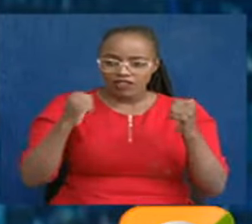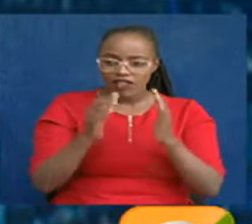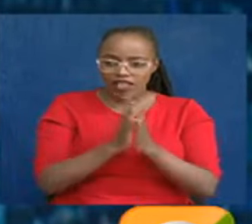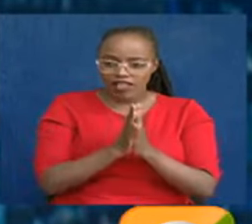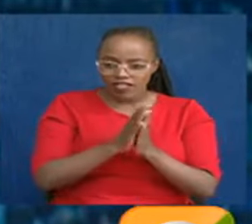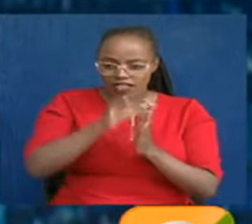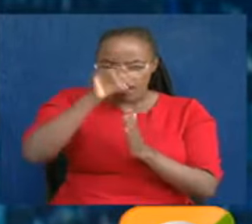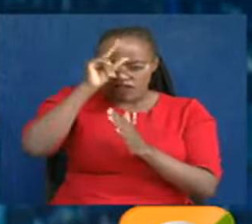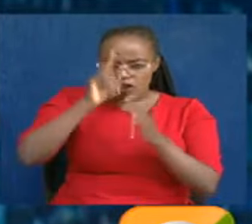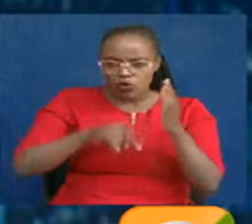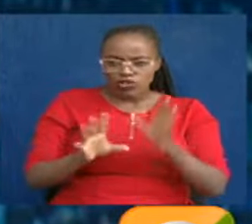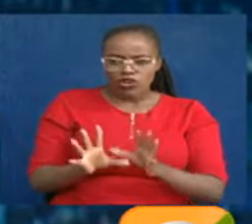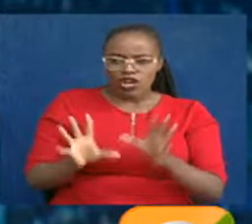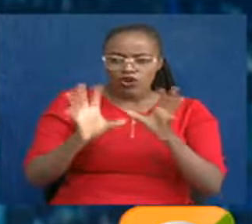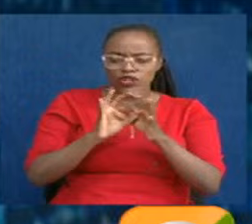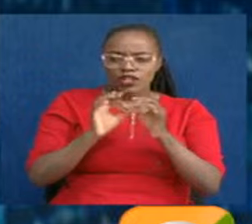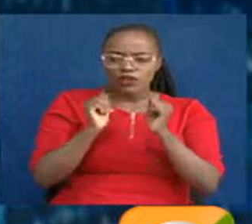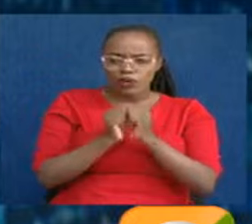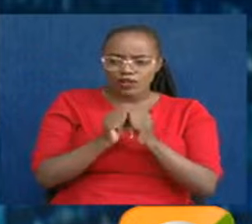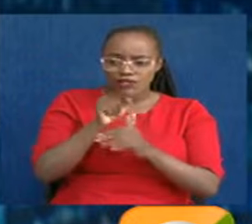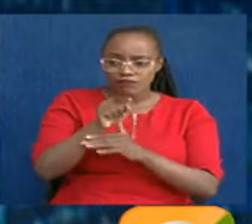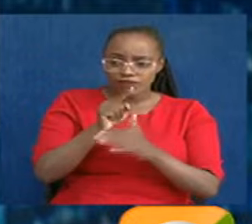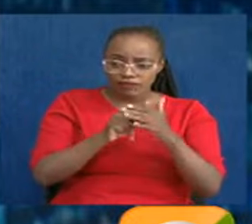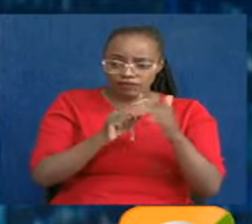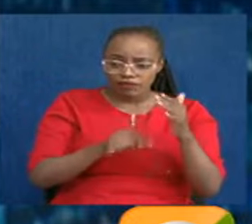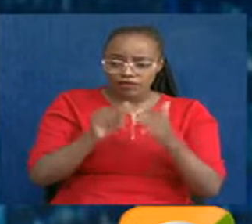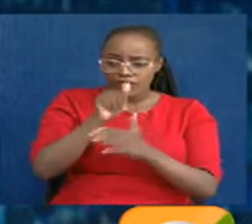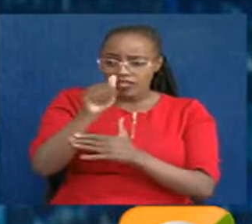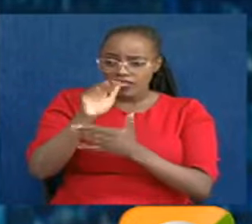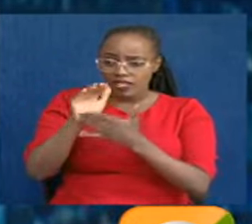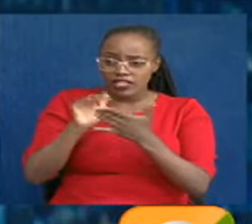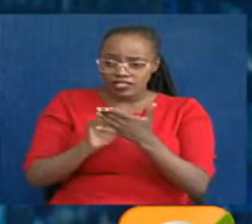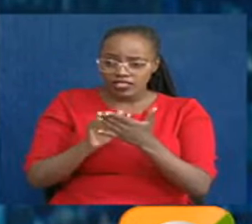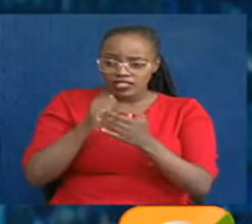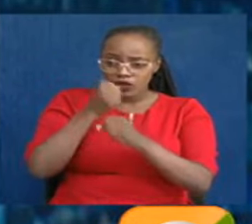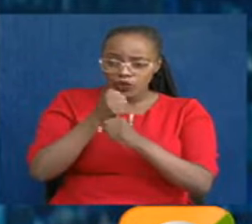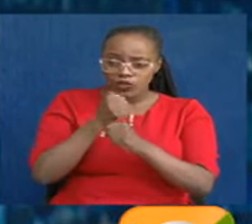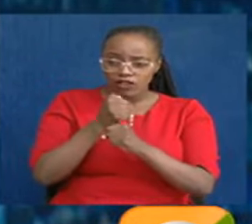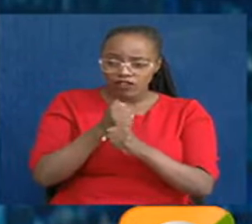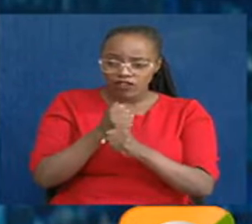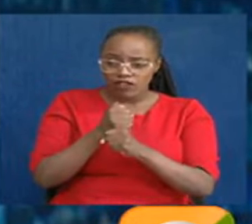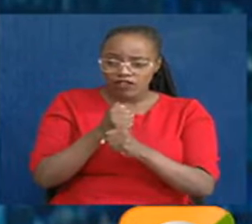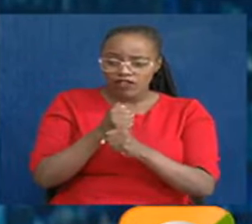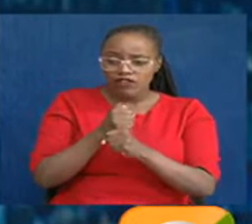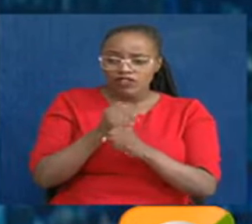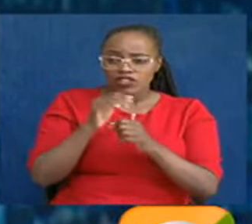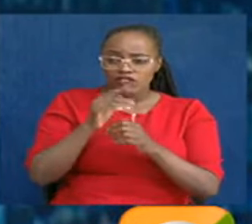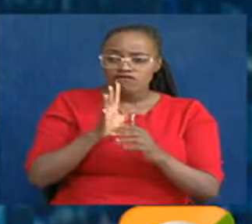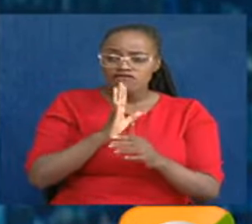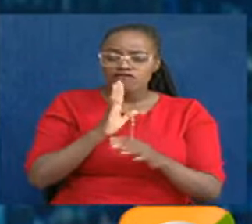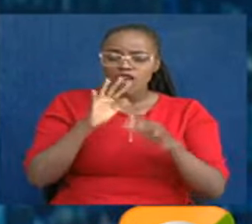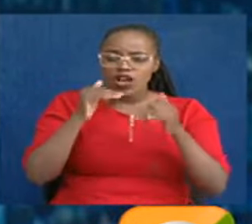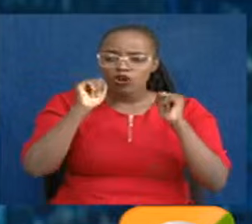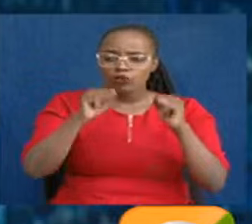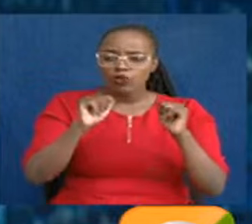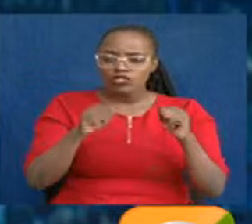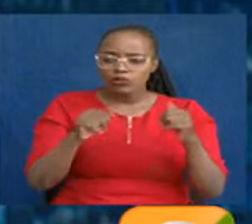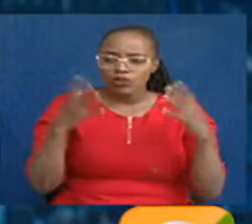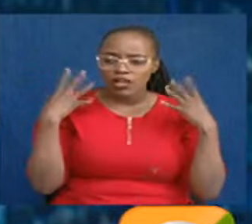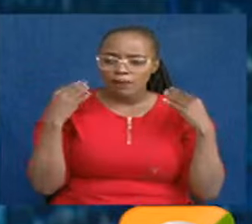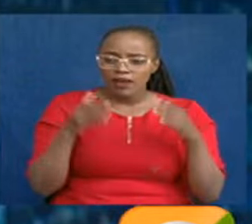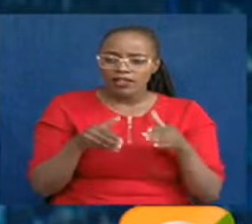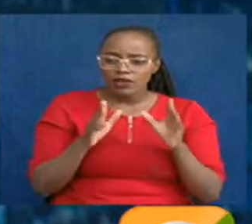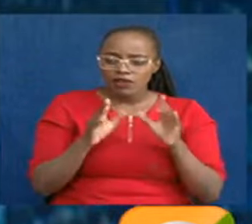are connecting with my counterpart on the other side of Malaysia for learning and working on how we can practically